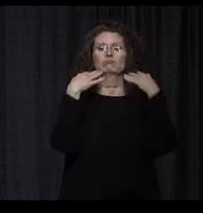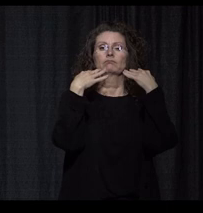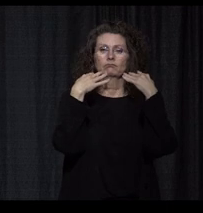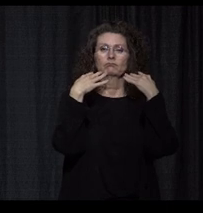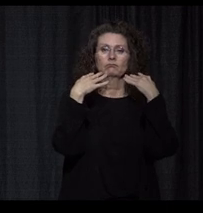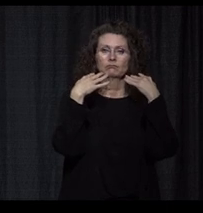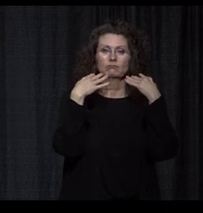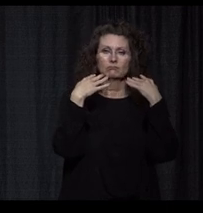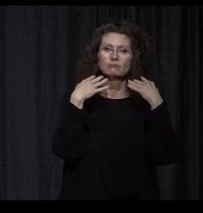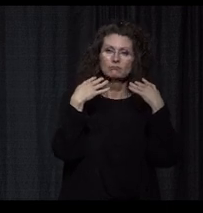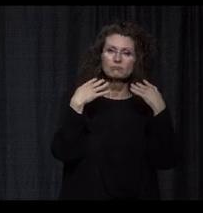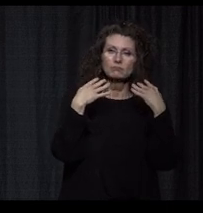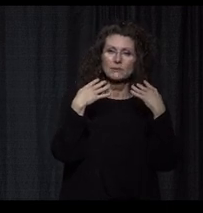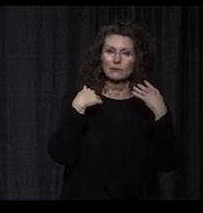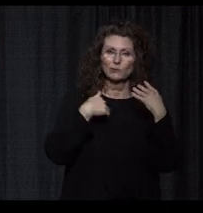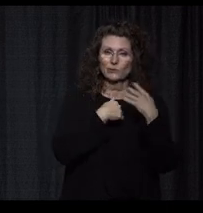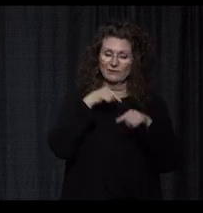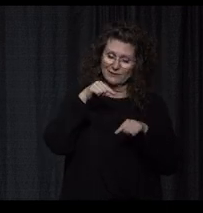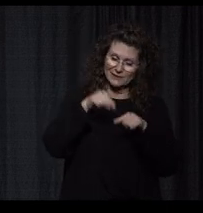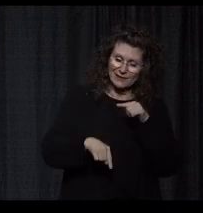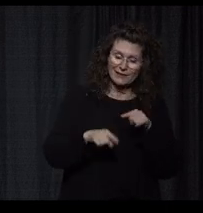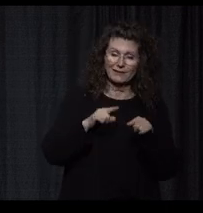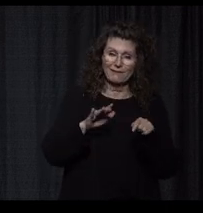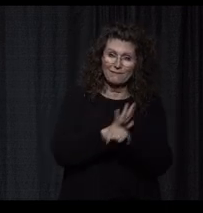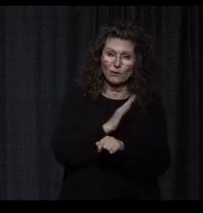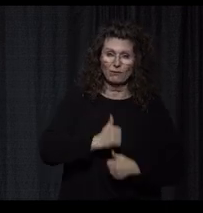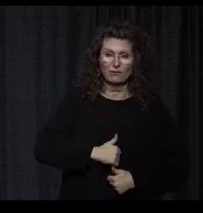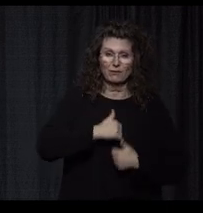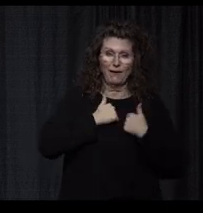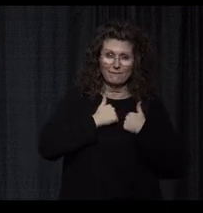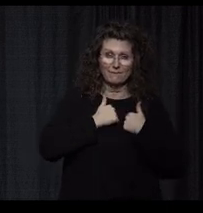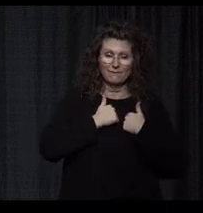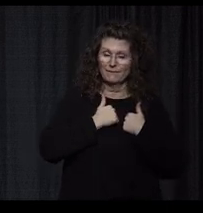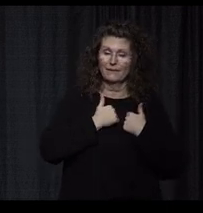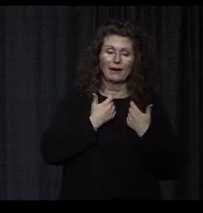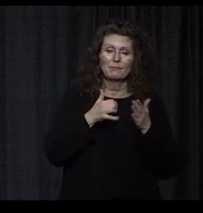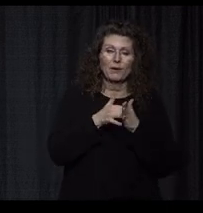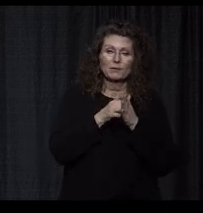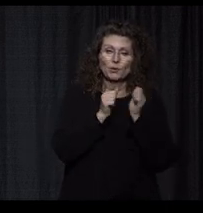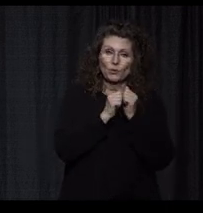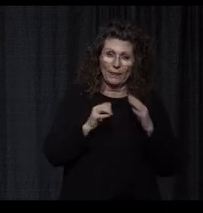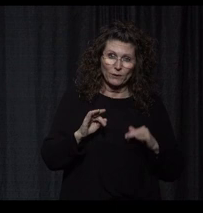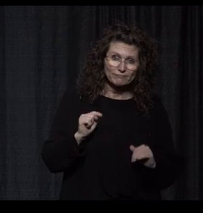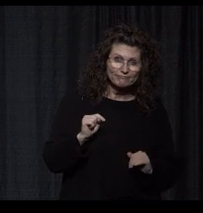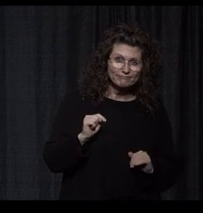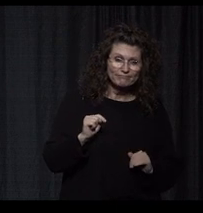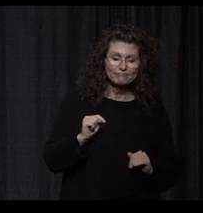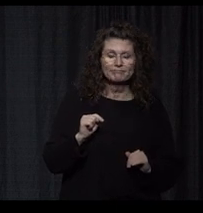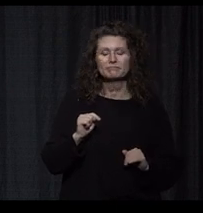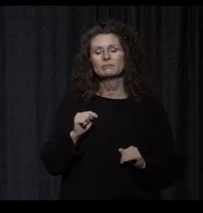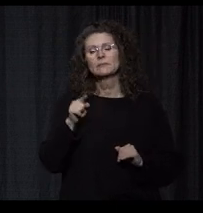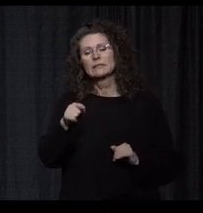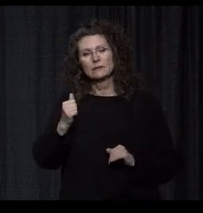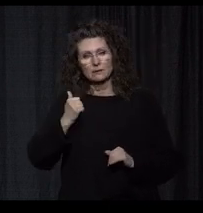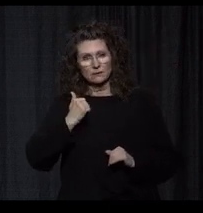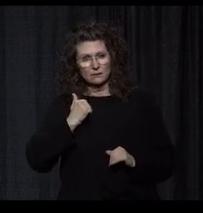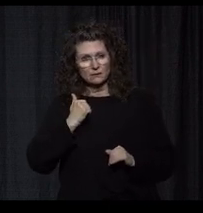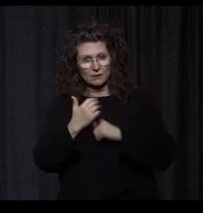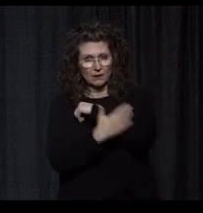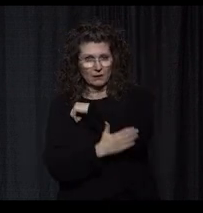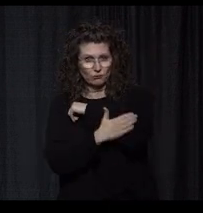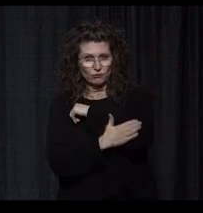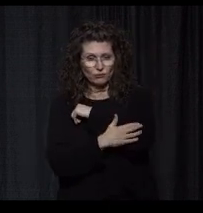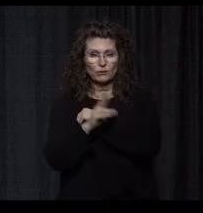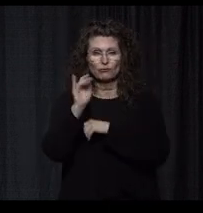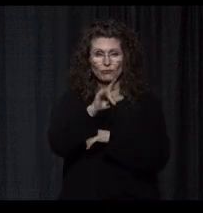without which we also cannot truly live. within this country where racial difference creates